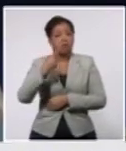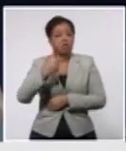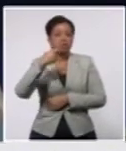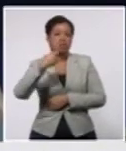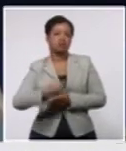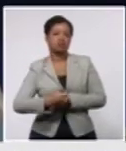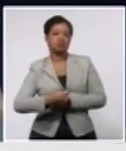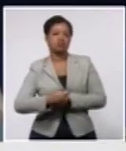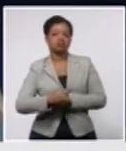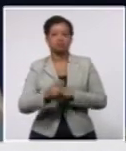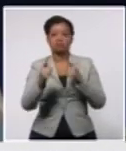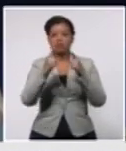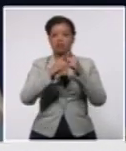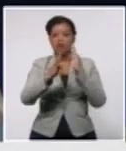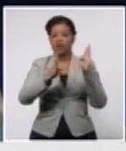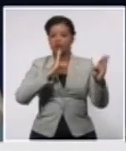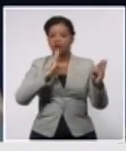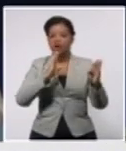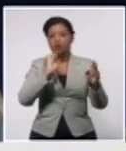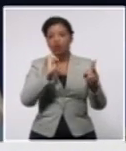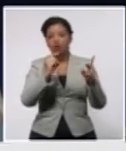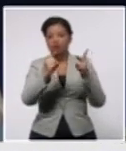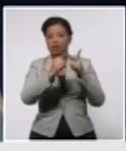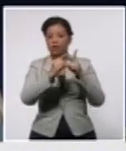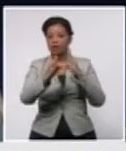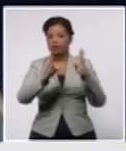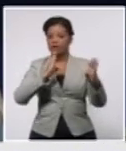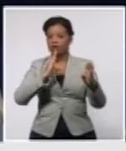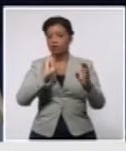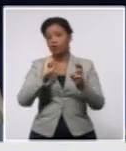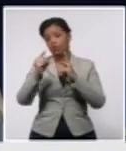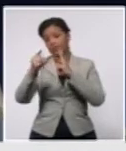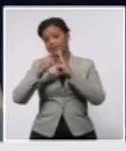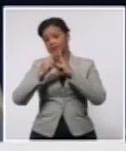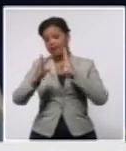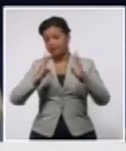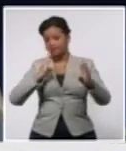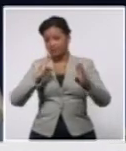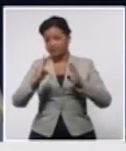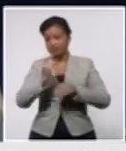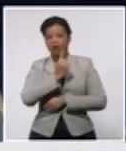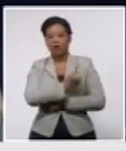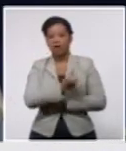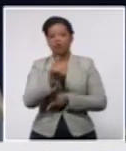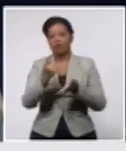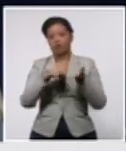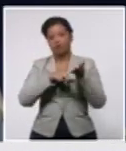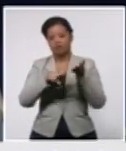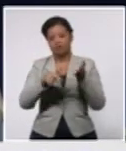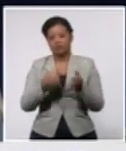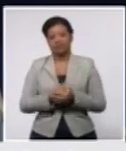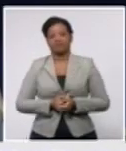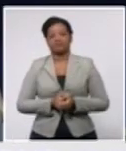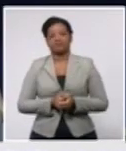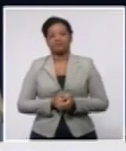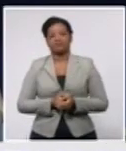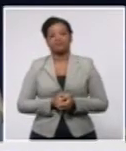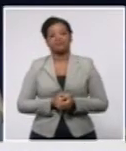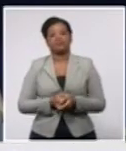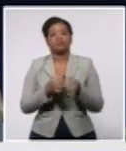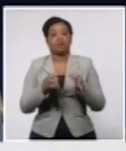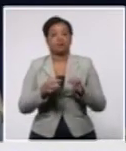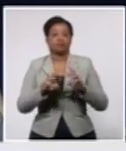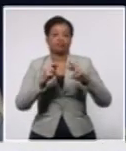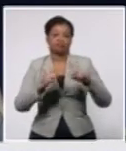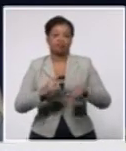Cuba has 0.71 per 100,000 inhabitants with 79 cases it has confirmed in the last